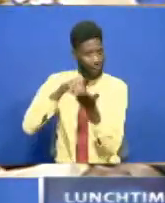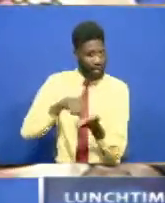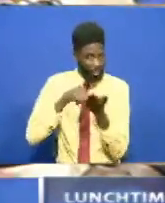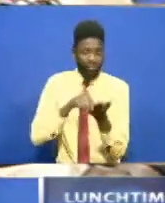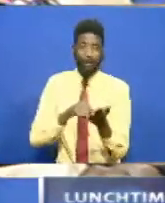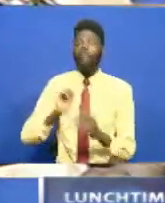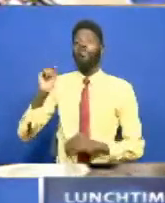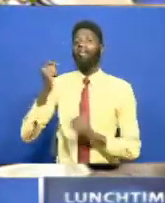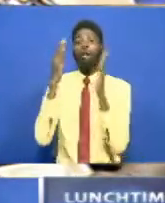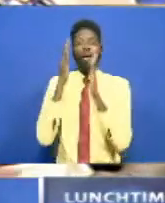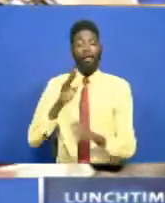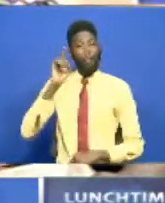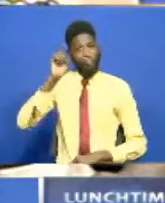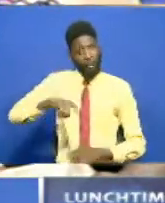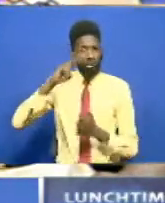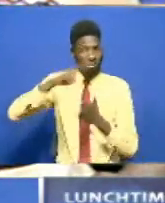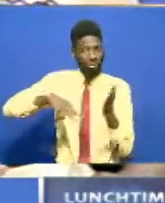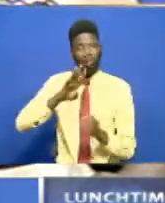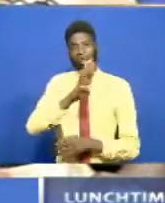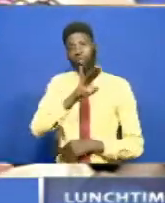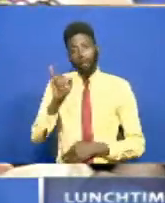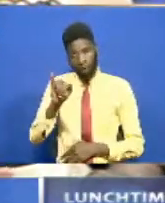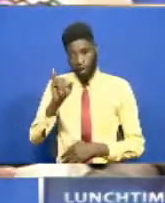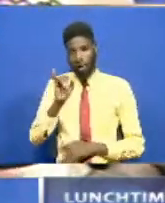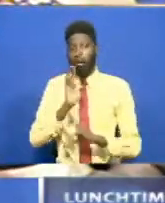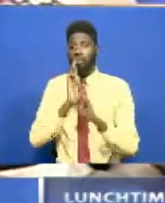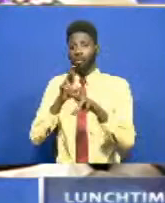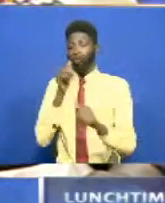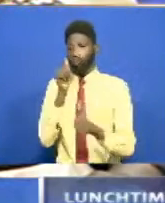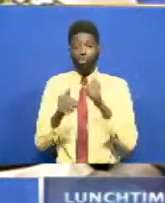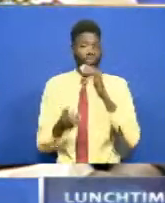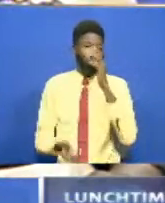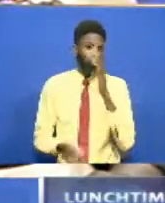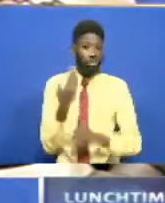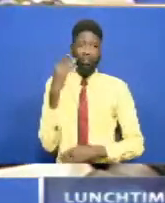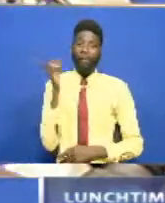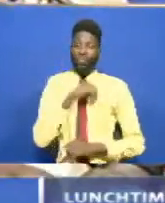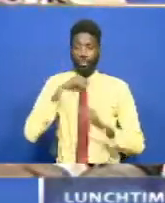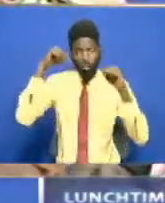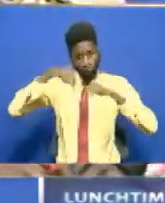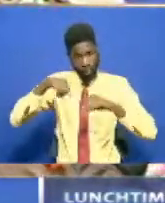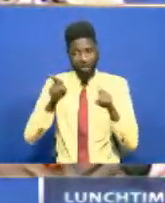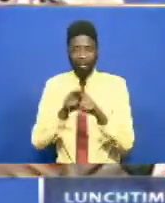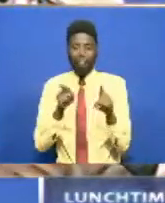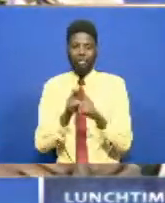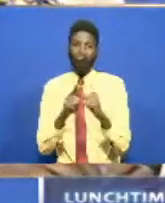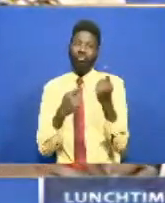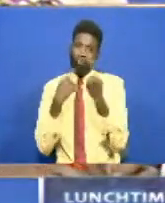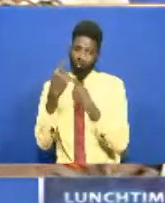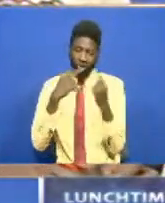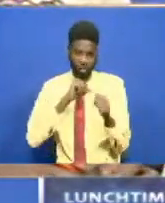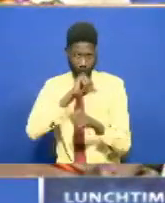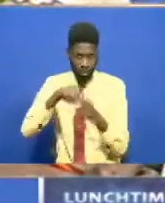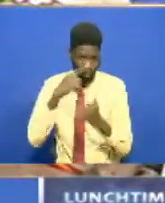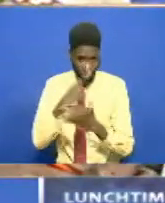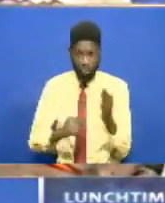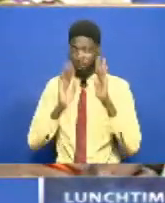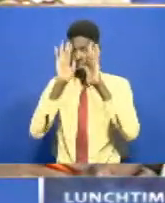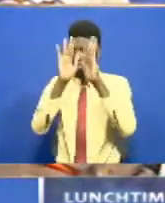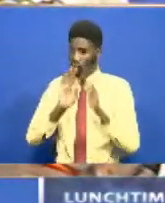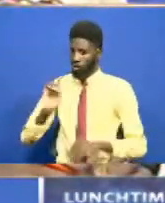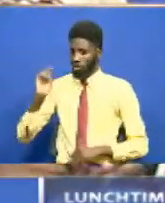the Building Bridges report, initiative report that has just been unveiled today, and talked about the need for Kenyans to live in